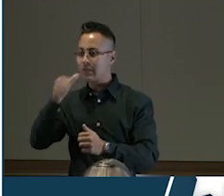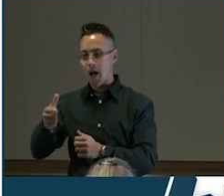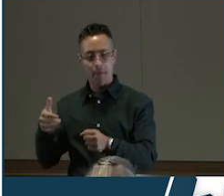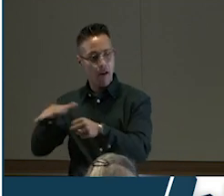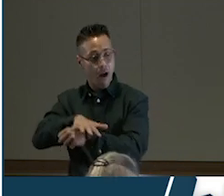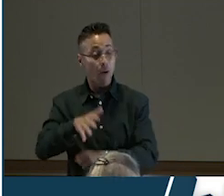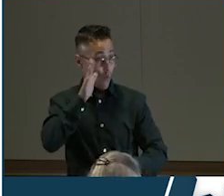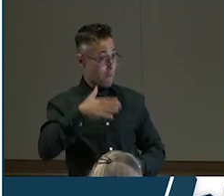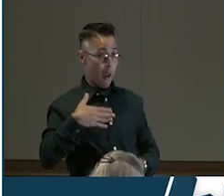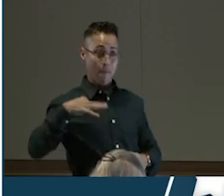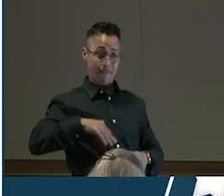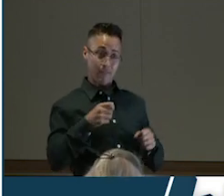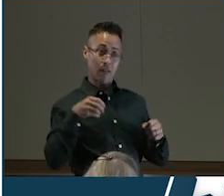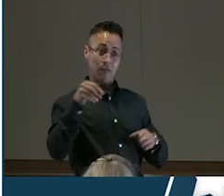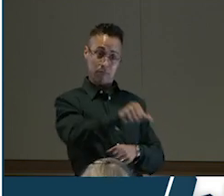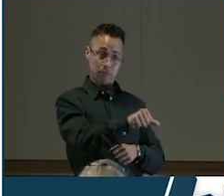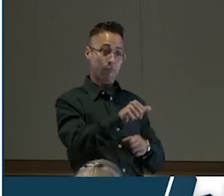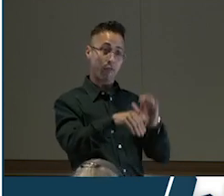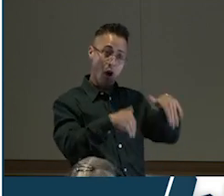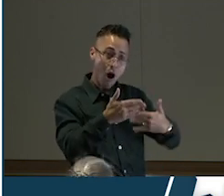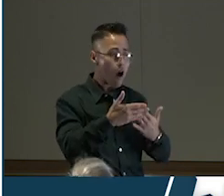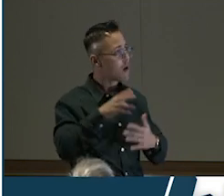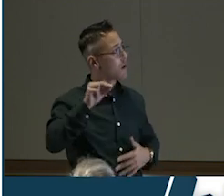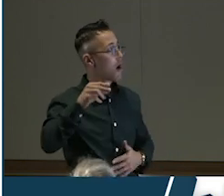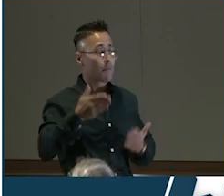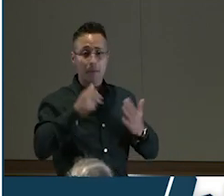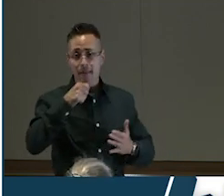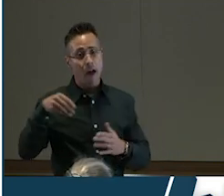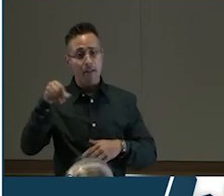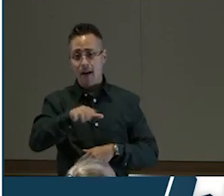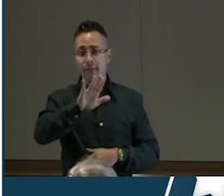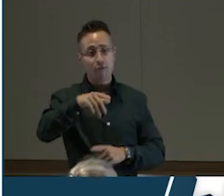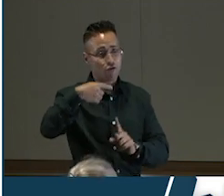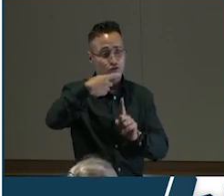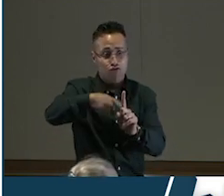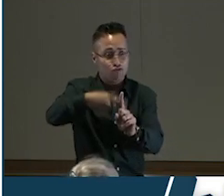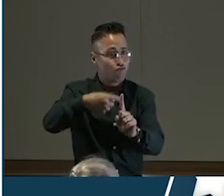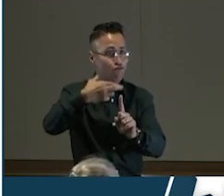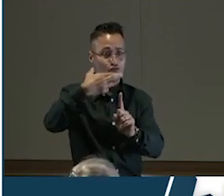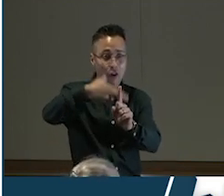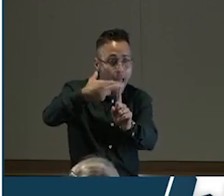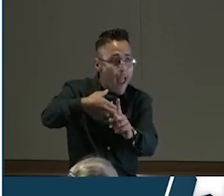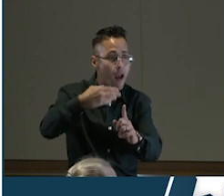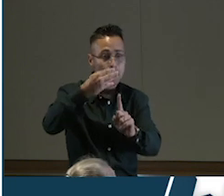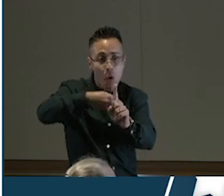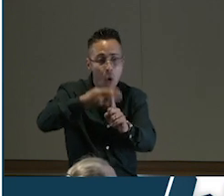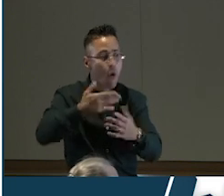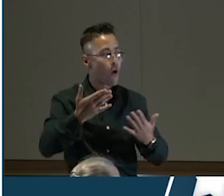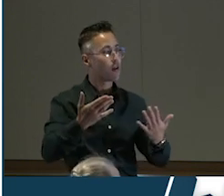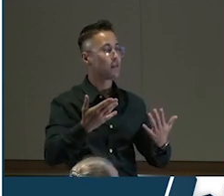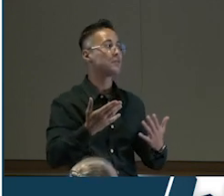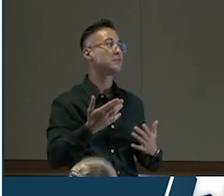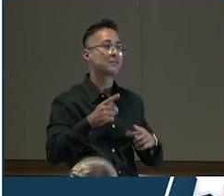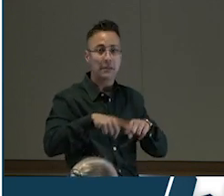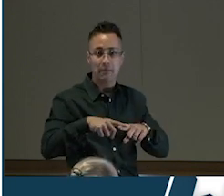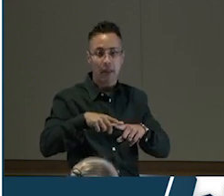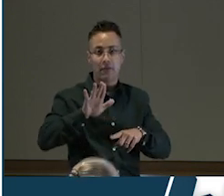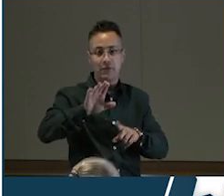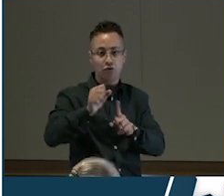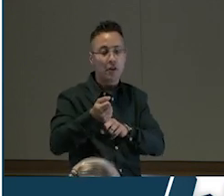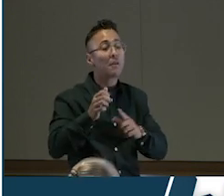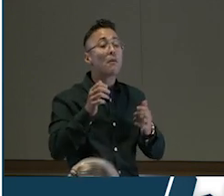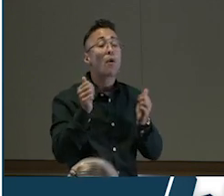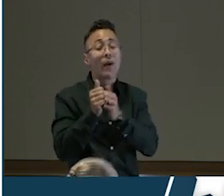of this? No, it might not even cover all the room and board depending on what type of living situation we're looking at, right? And that's where with a trust,